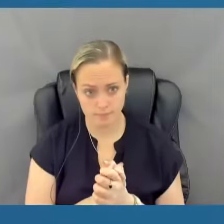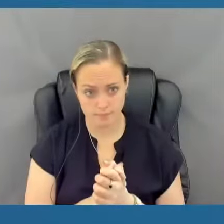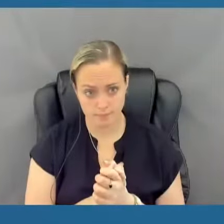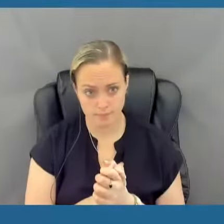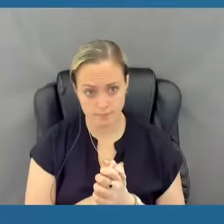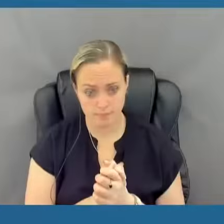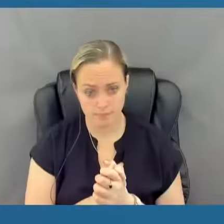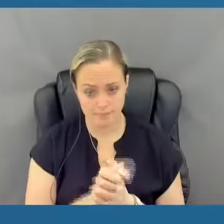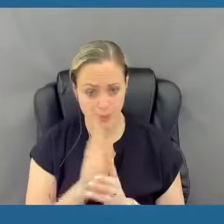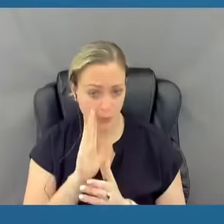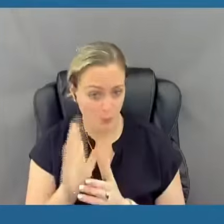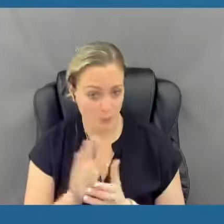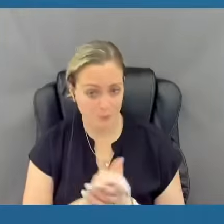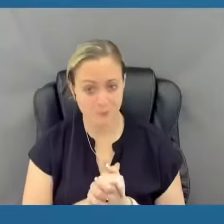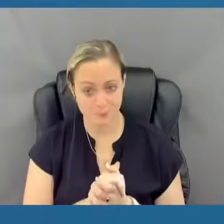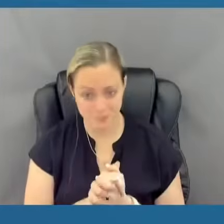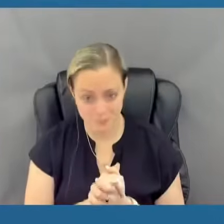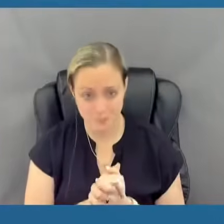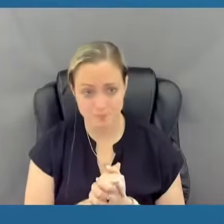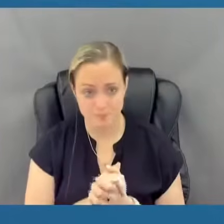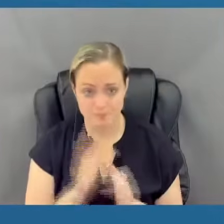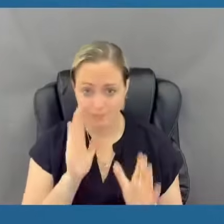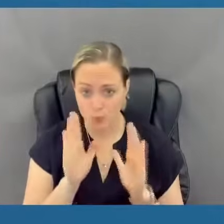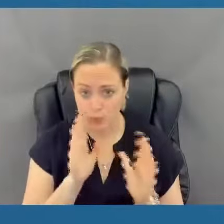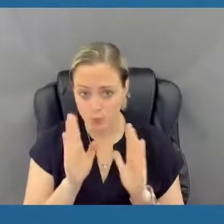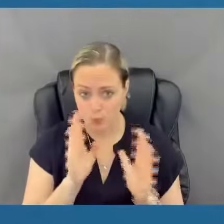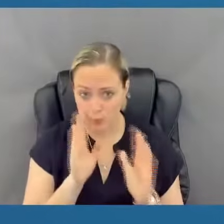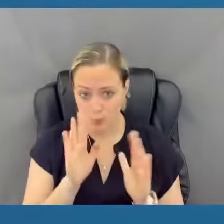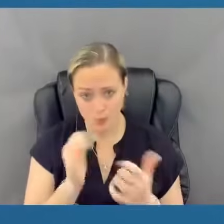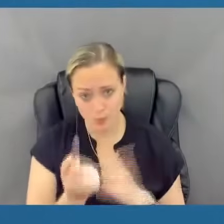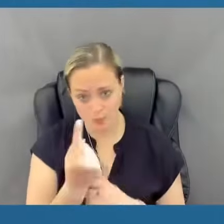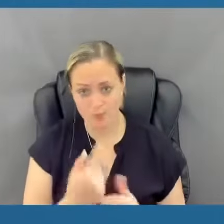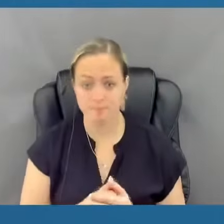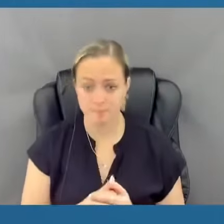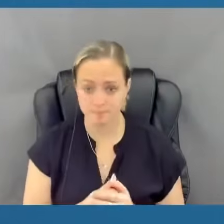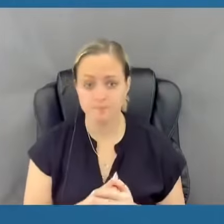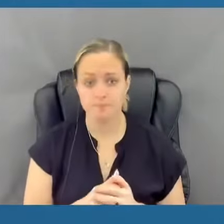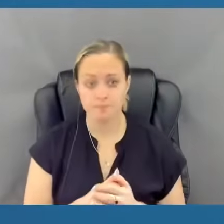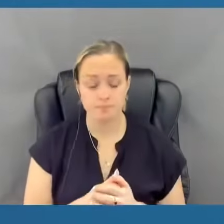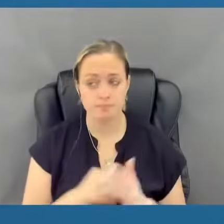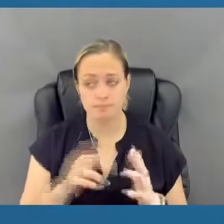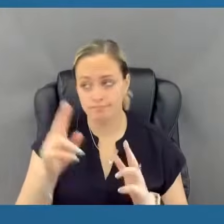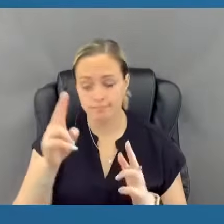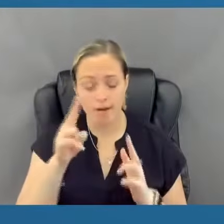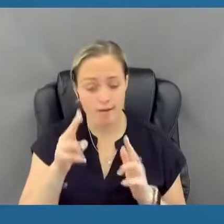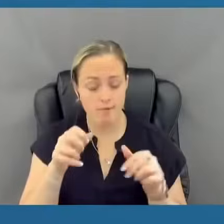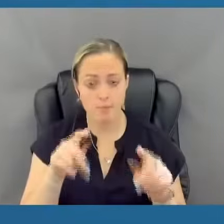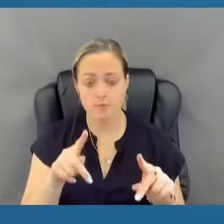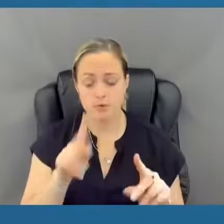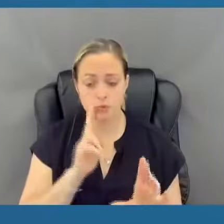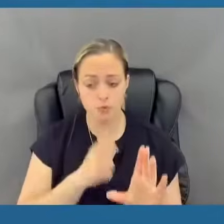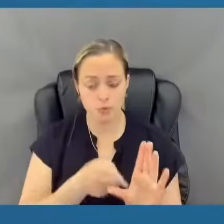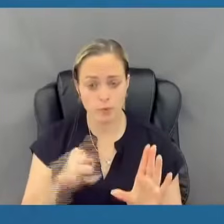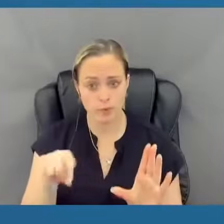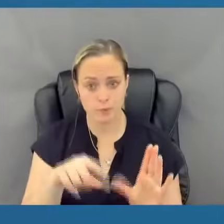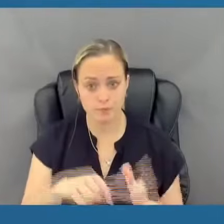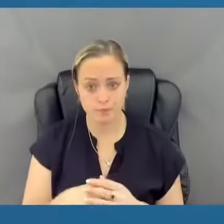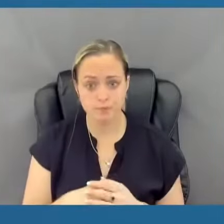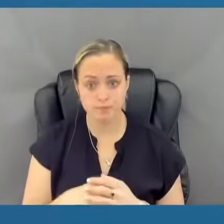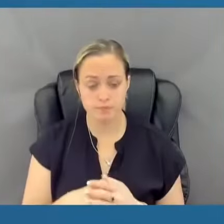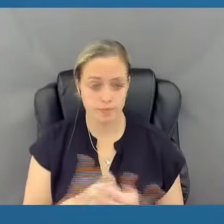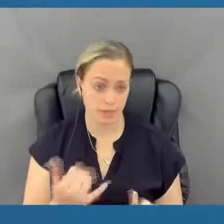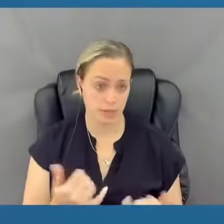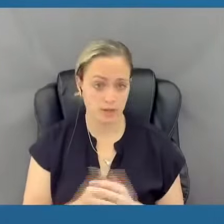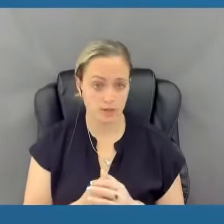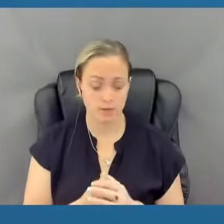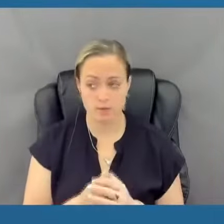Shalom. Shalom, shalom. Hello to everybody. It's a great honor and a privilege to be here today with